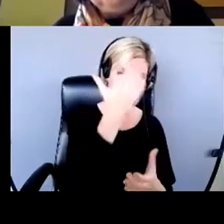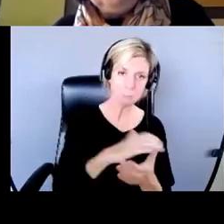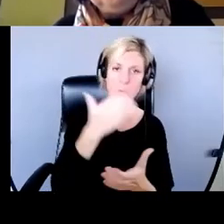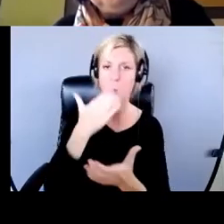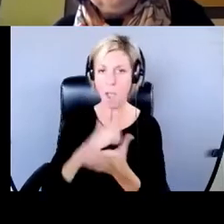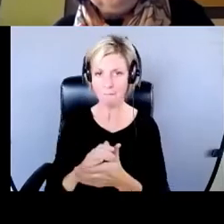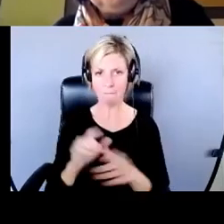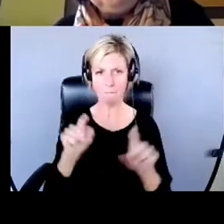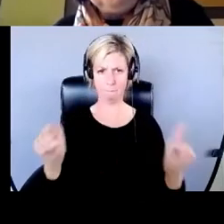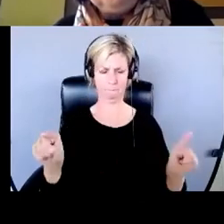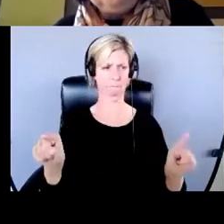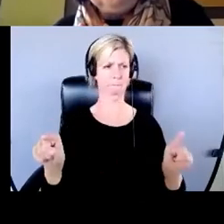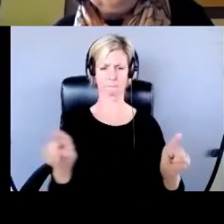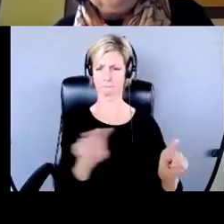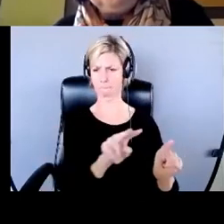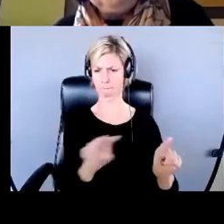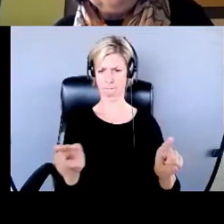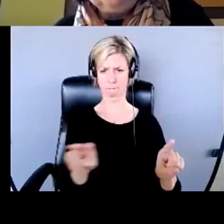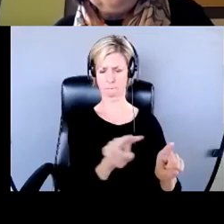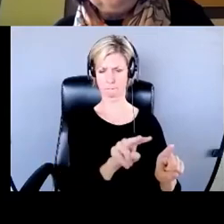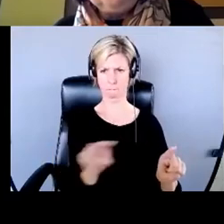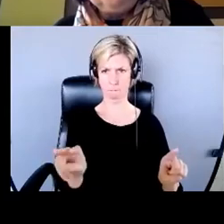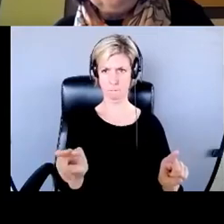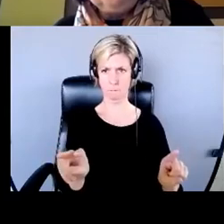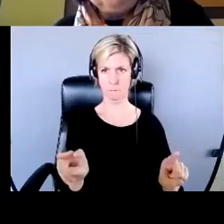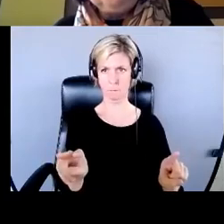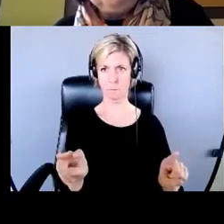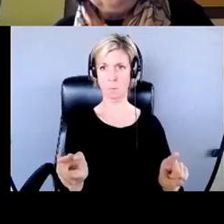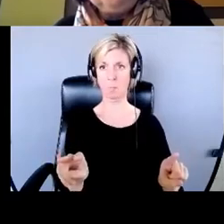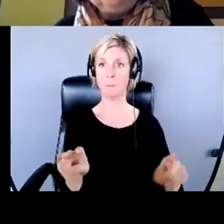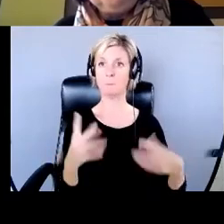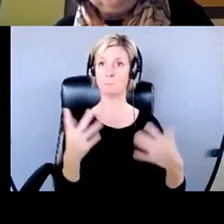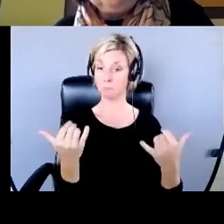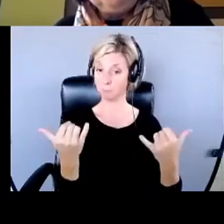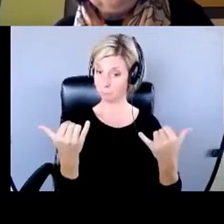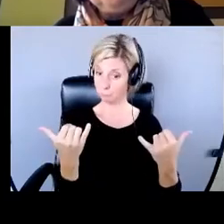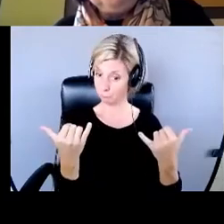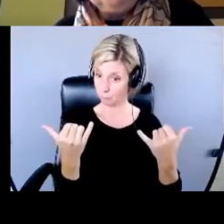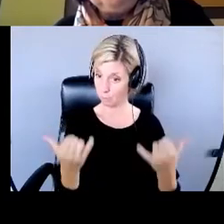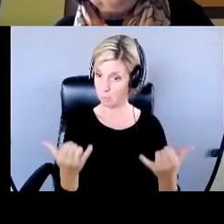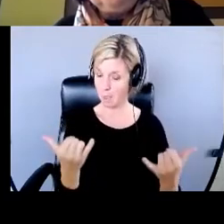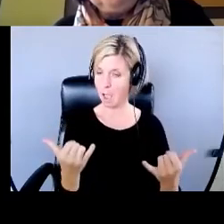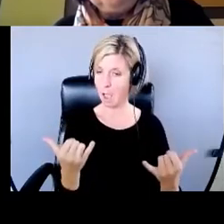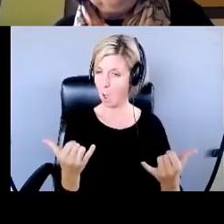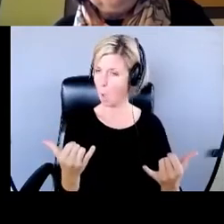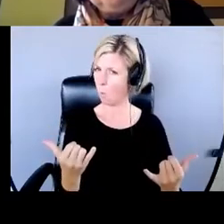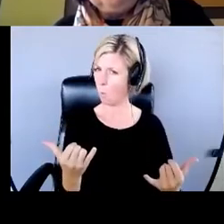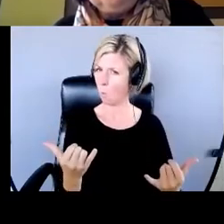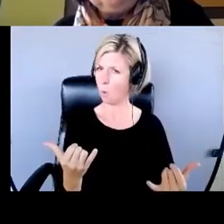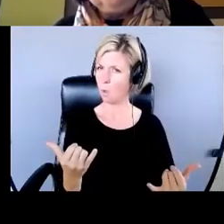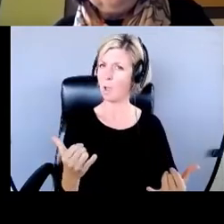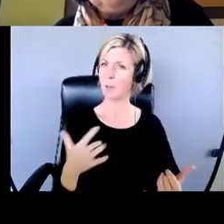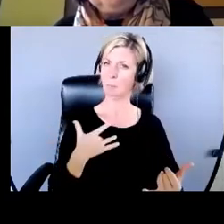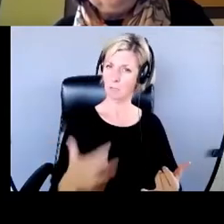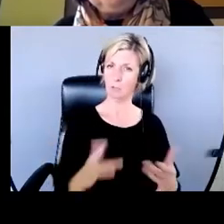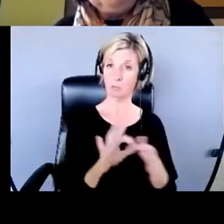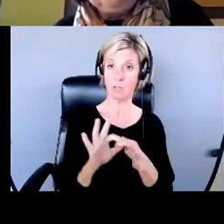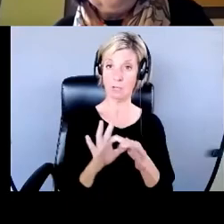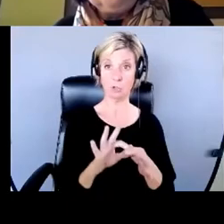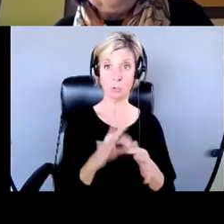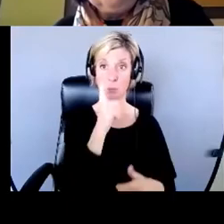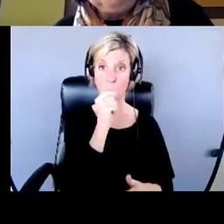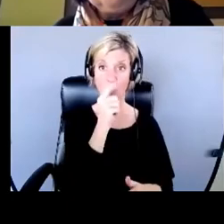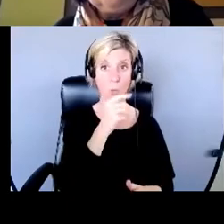you're looking quite often at the older adult and one of their children. So they have to be able to examine the